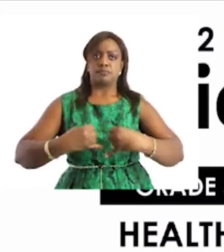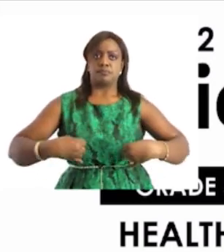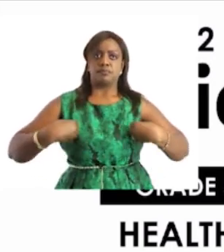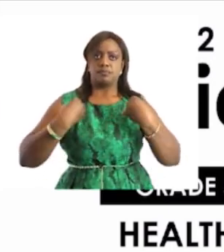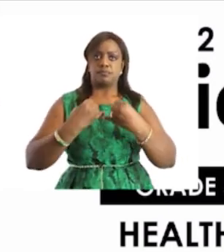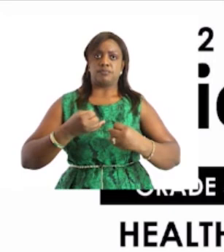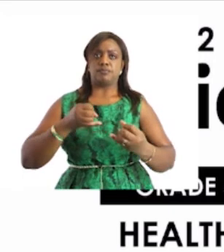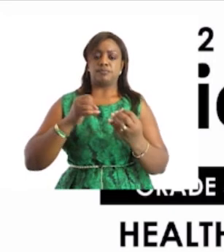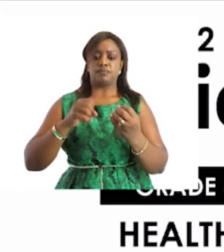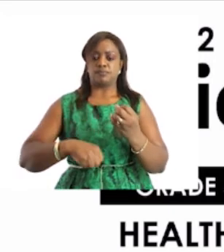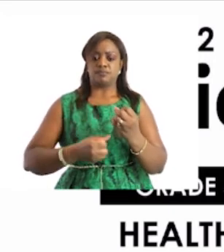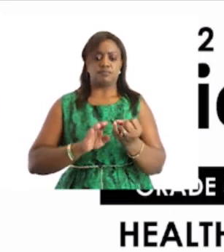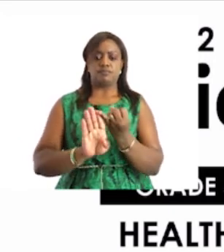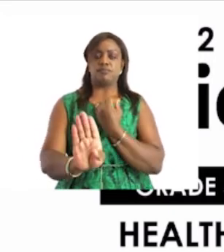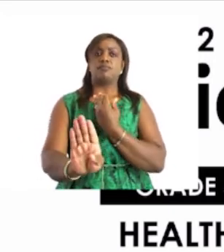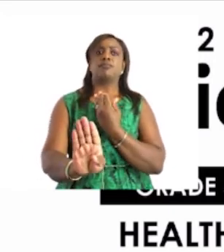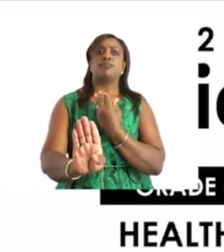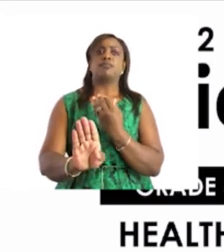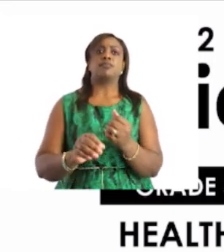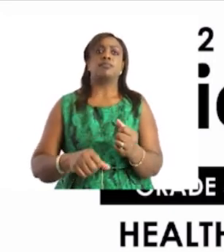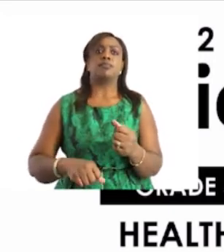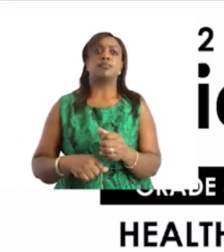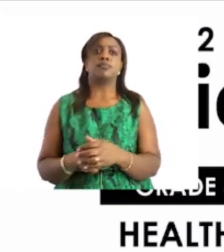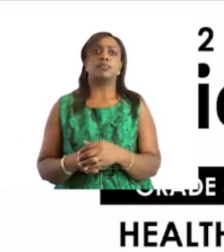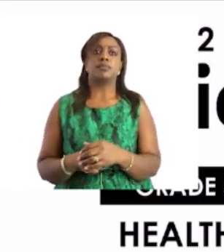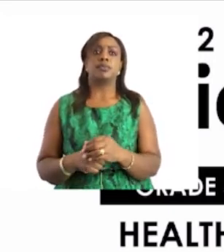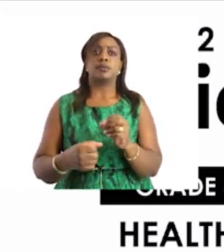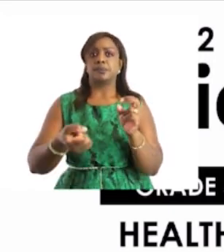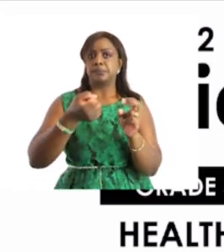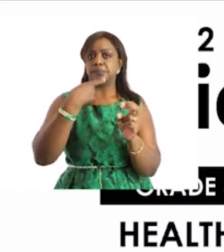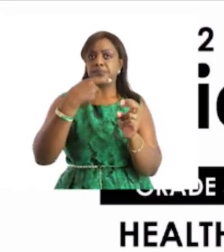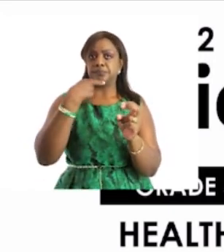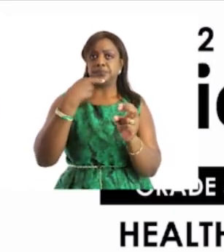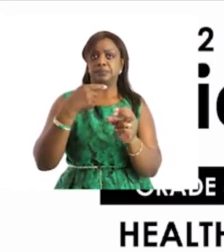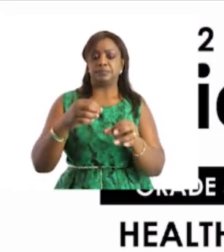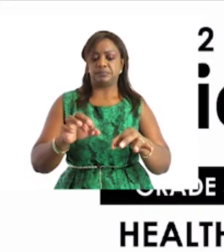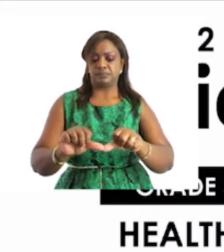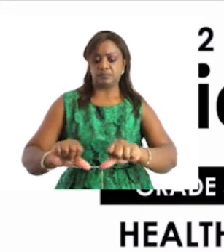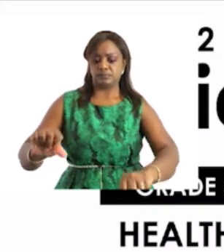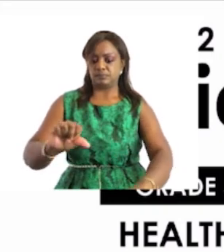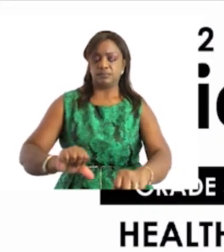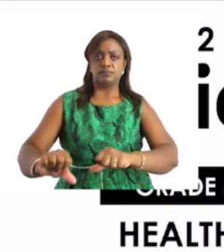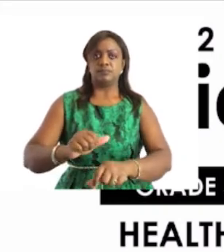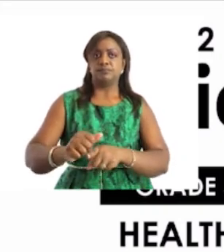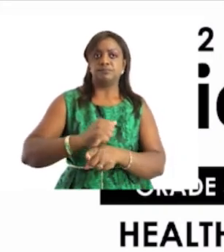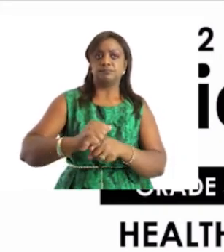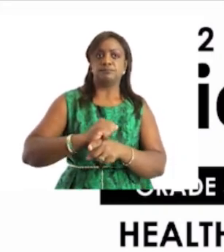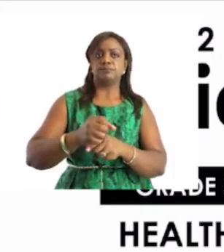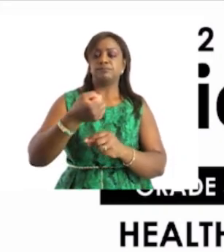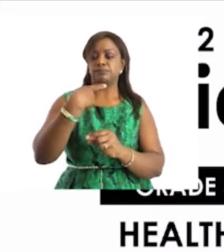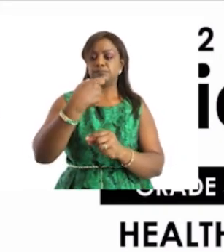Resistant to a particular infection. Medical. Relating to the science or practice